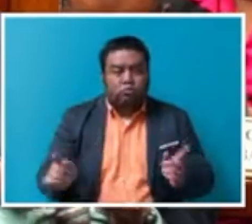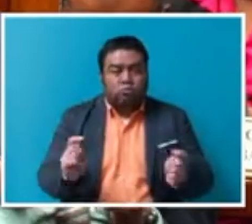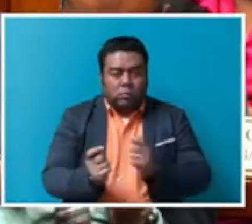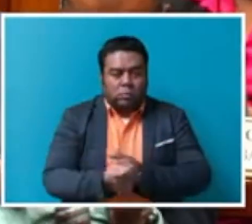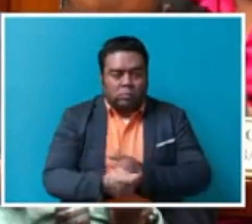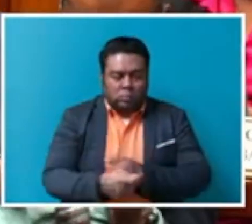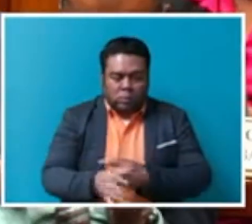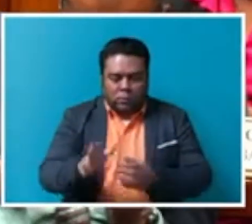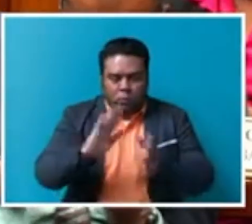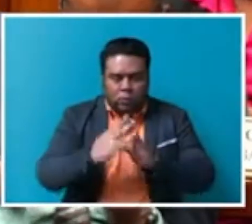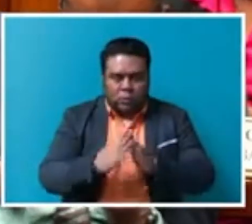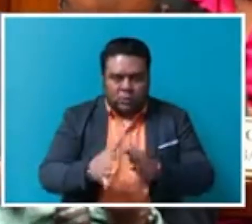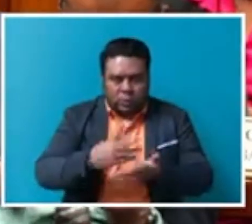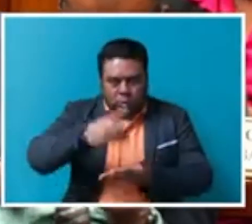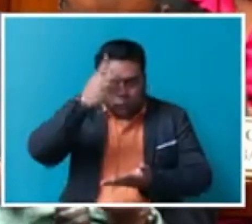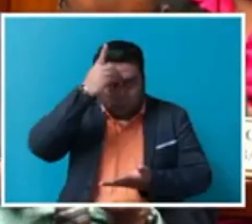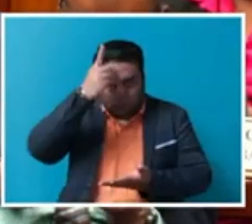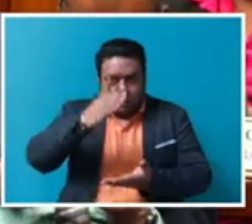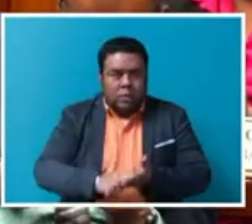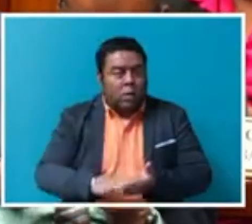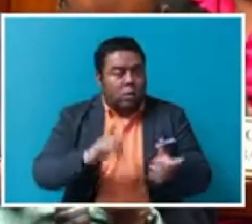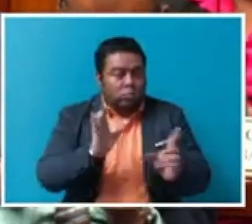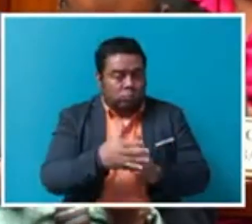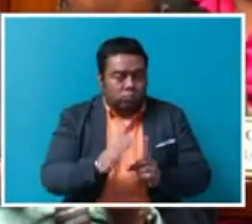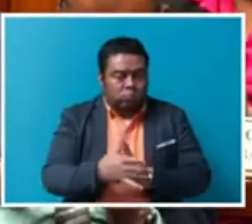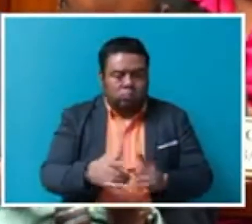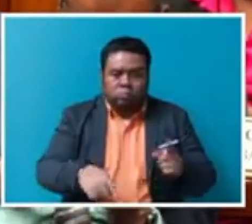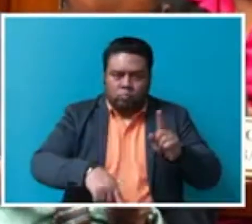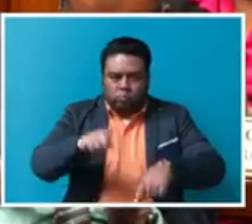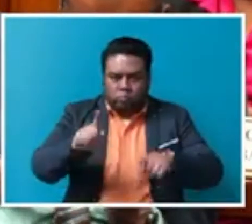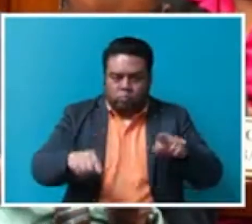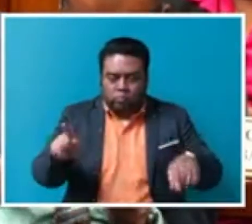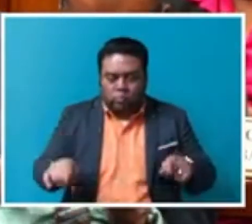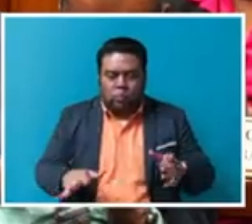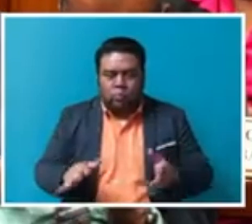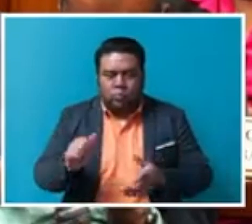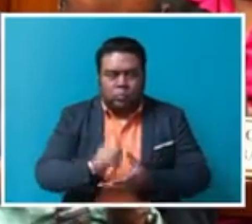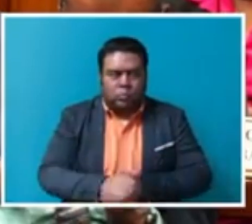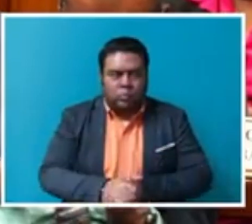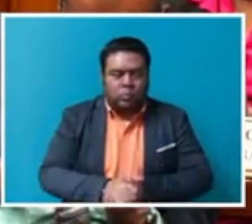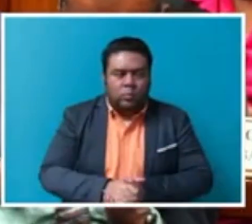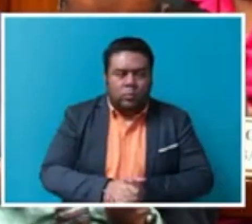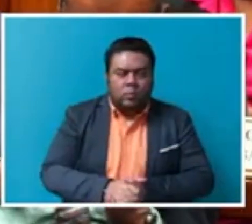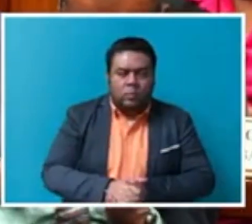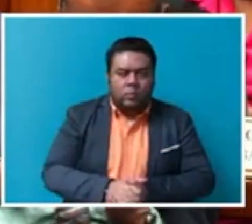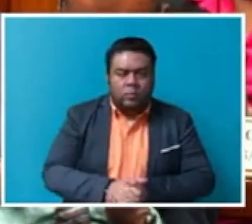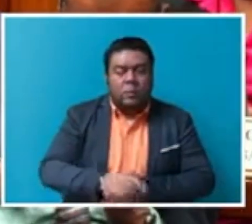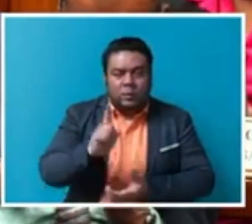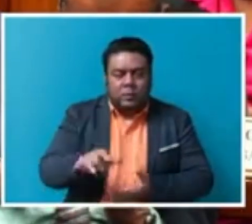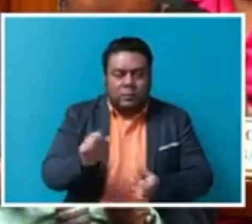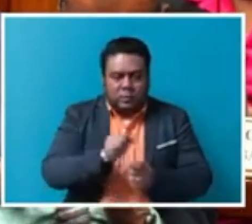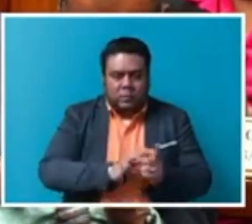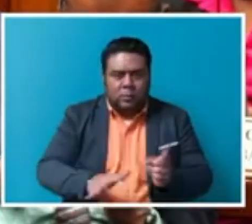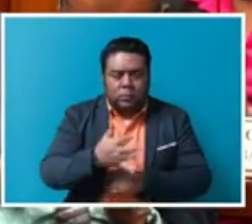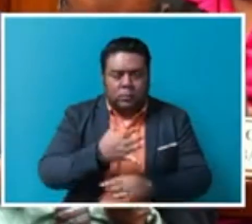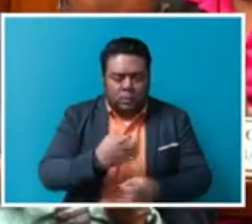community education, cultural transformation, and strong collaboration with industry stakeholders. This is a space where we must do